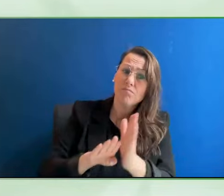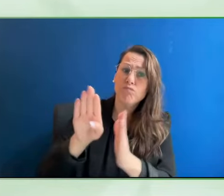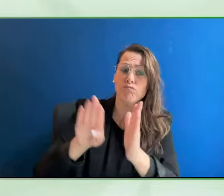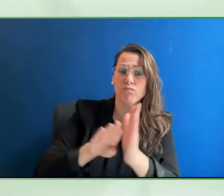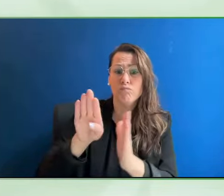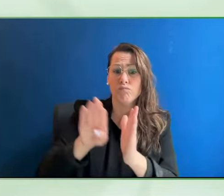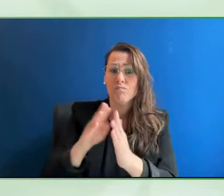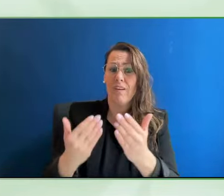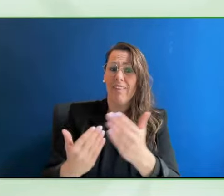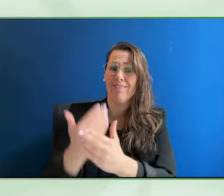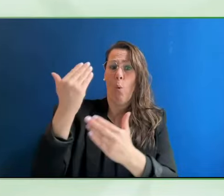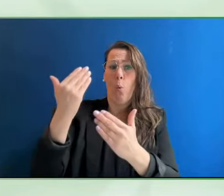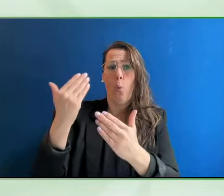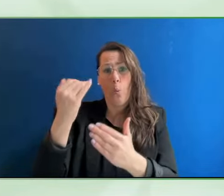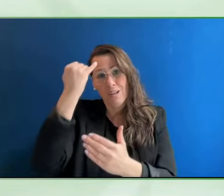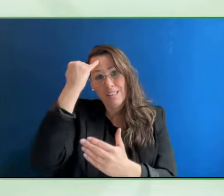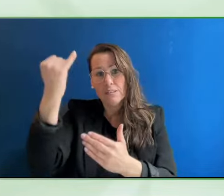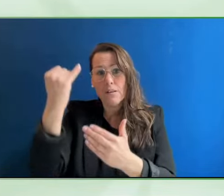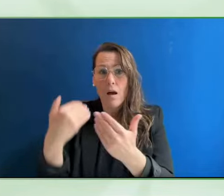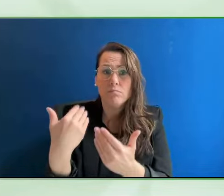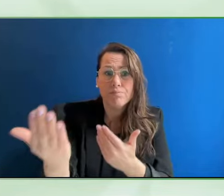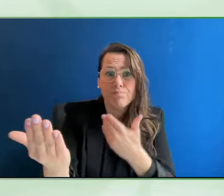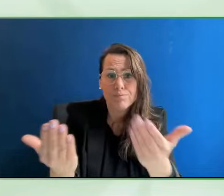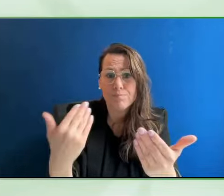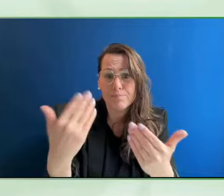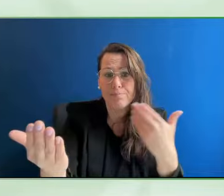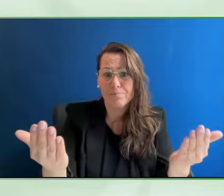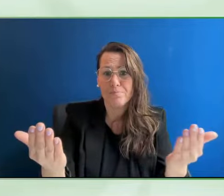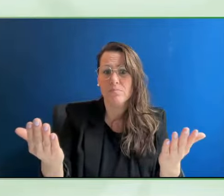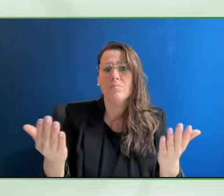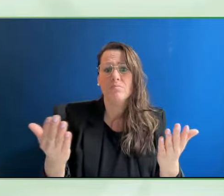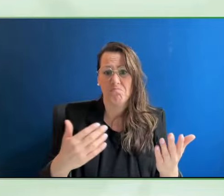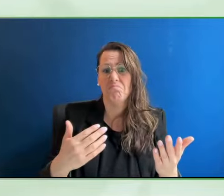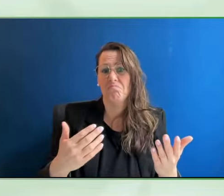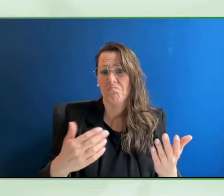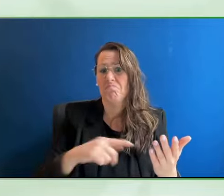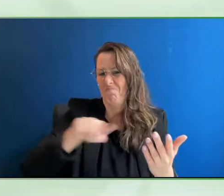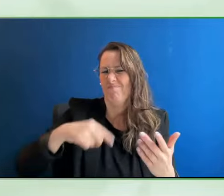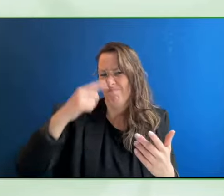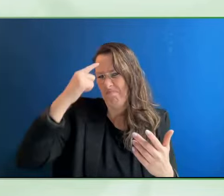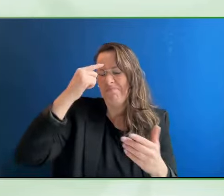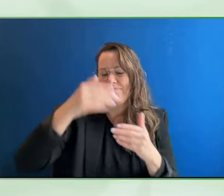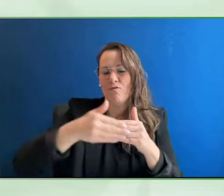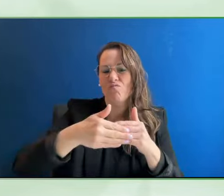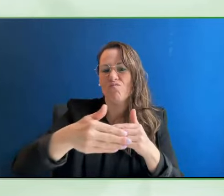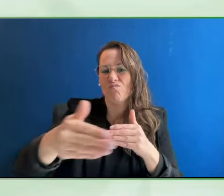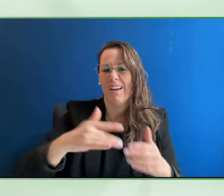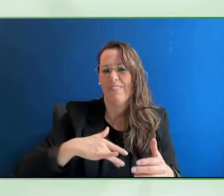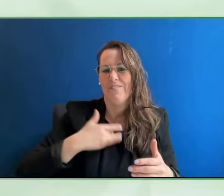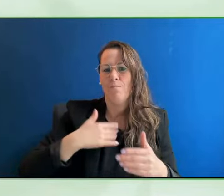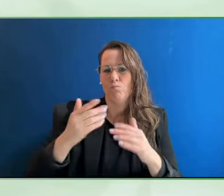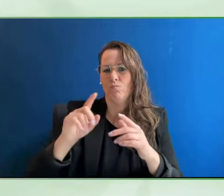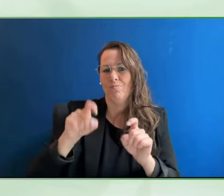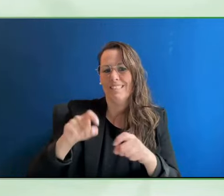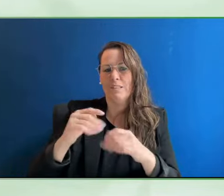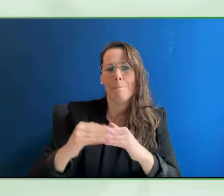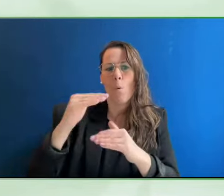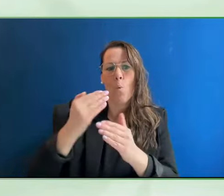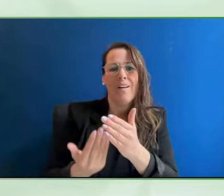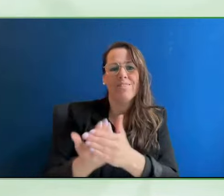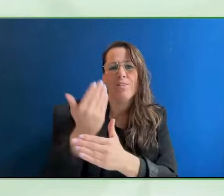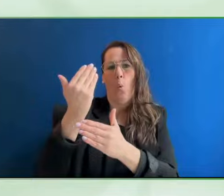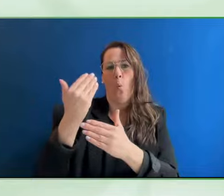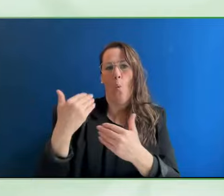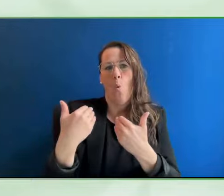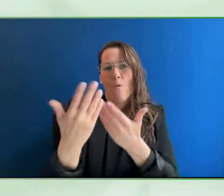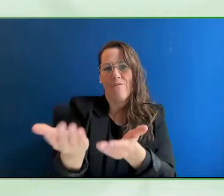part with the news offers of ORF, of the public broadcaster, can take part on